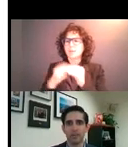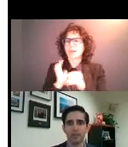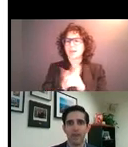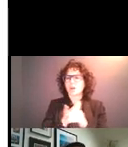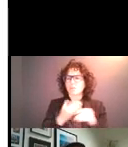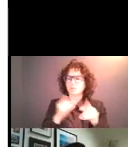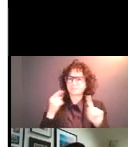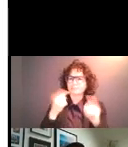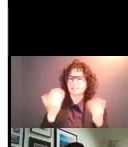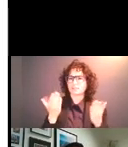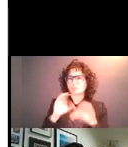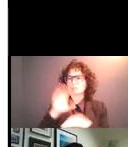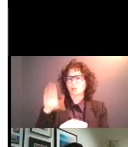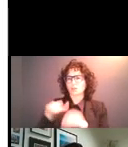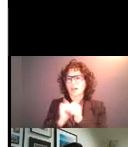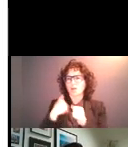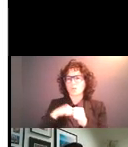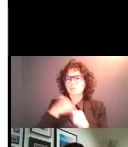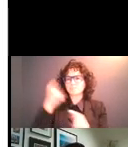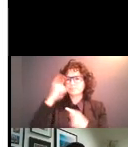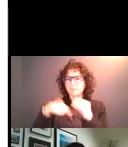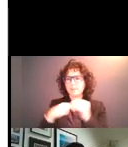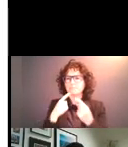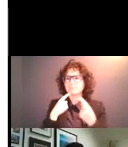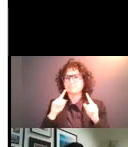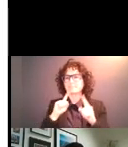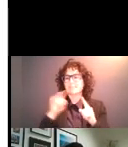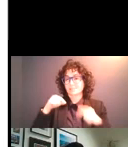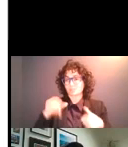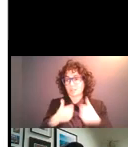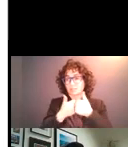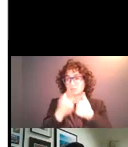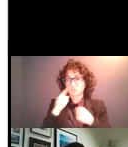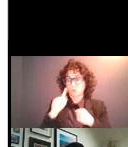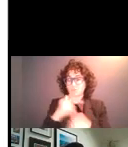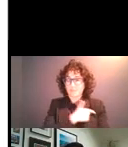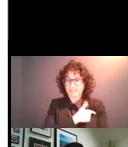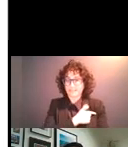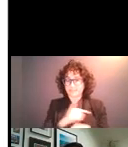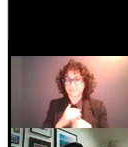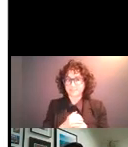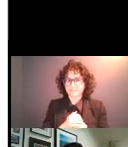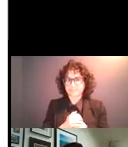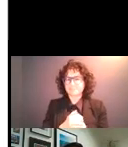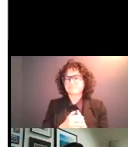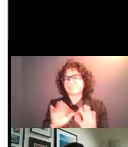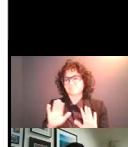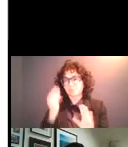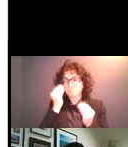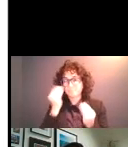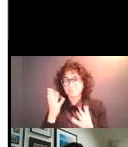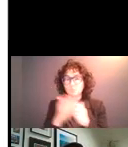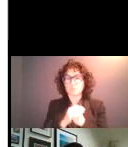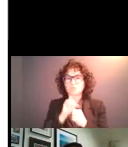in terms of how we're thinking about tackling the challenge ahead of us in terms of vaccination. I want you to know that equity